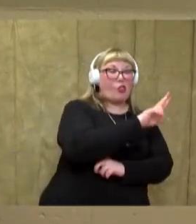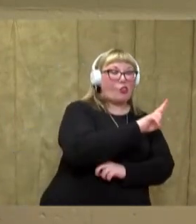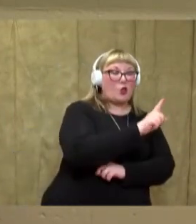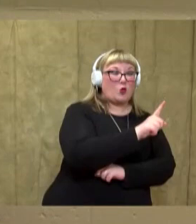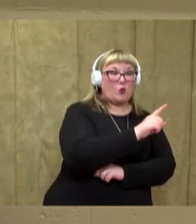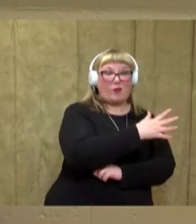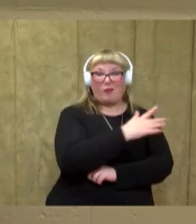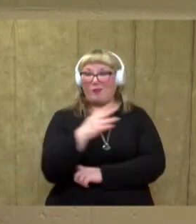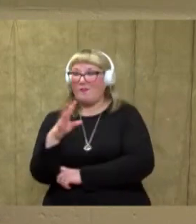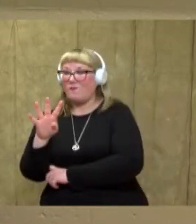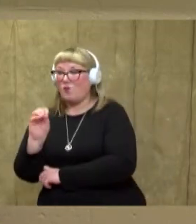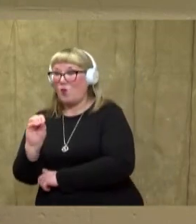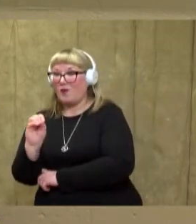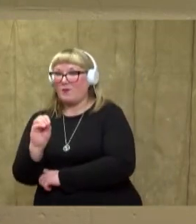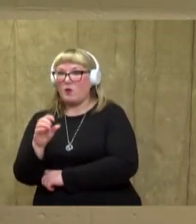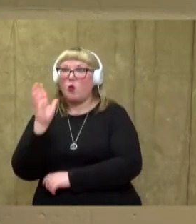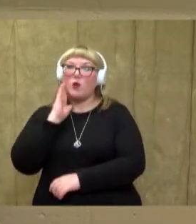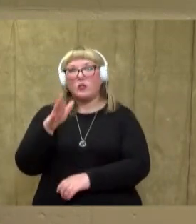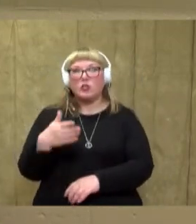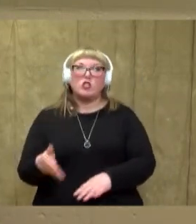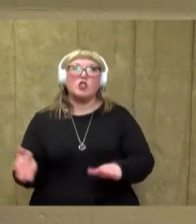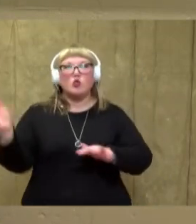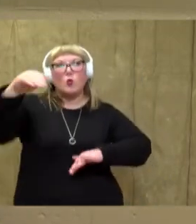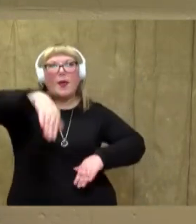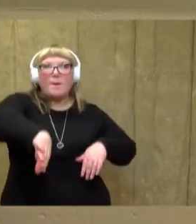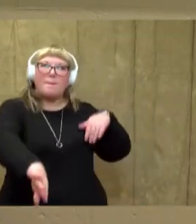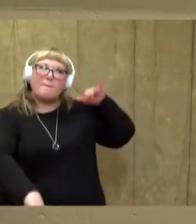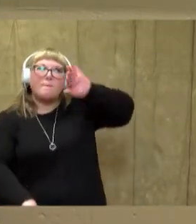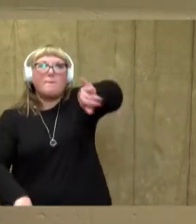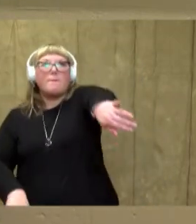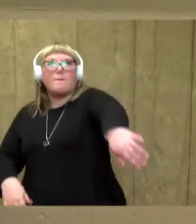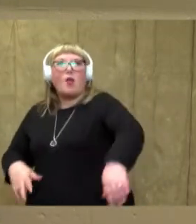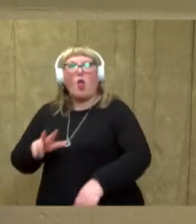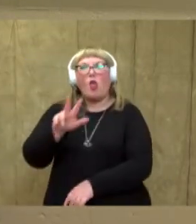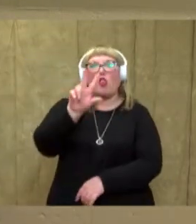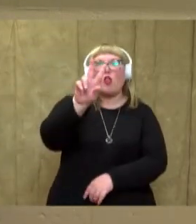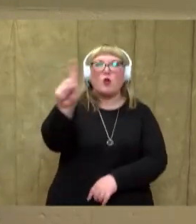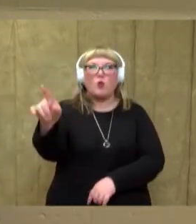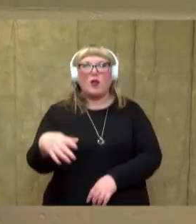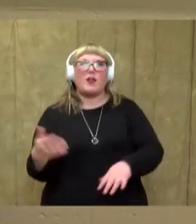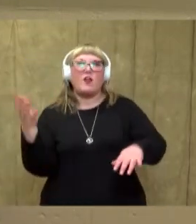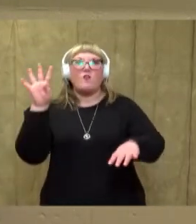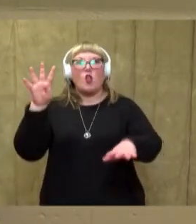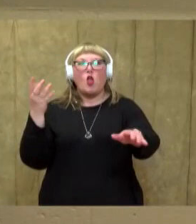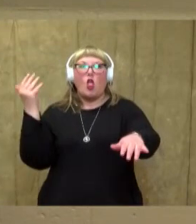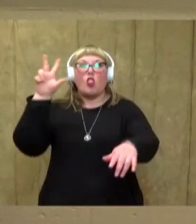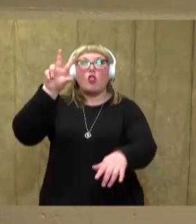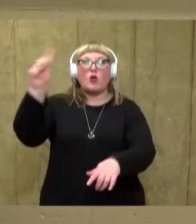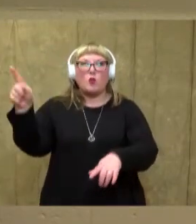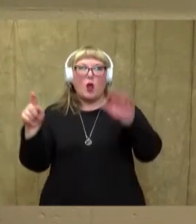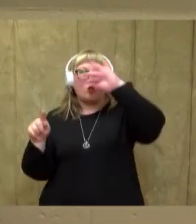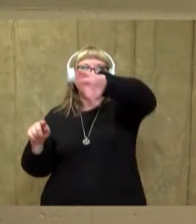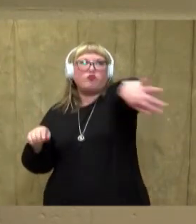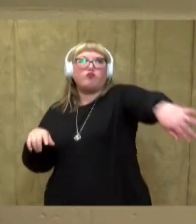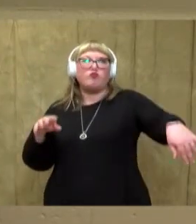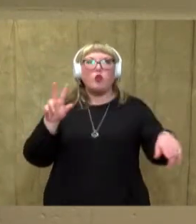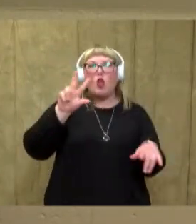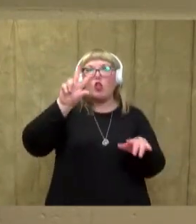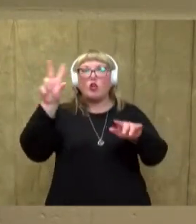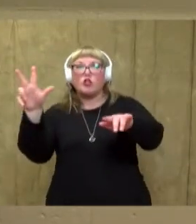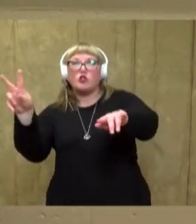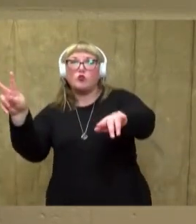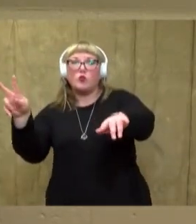to 40, we're going to swim. Can you swim with me from 31 to 40? Let's try it. 31,